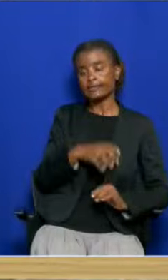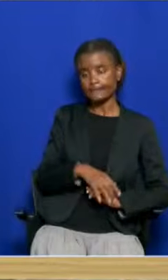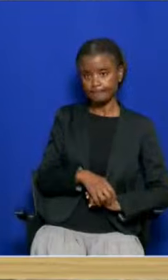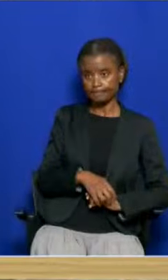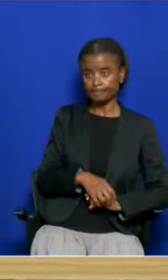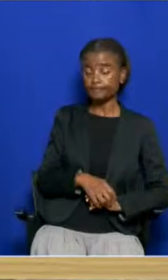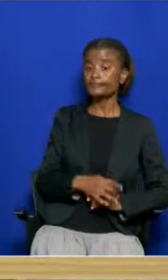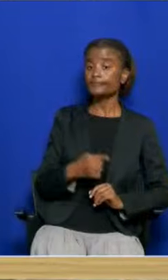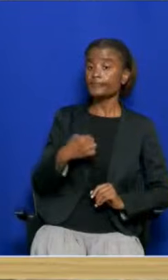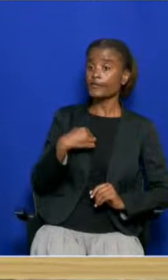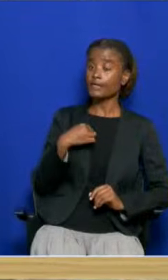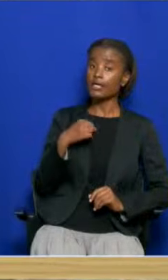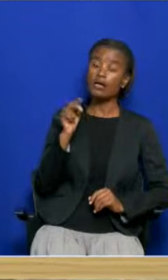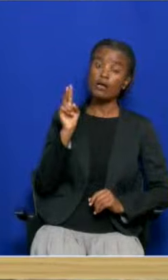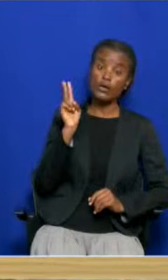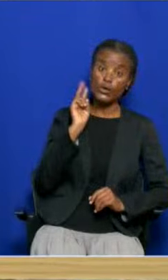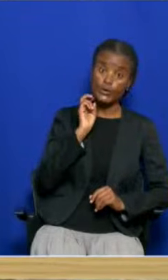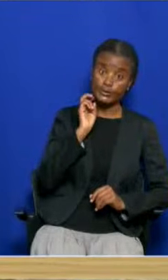that